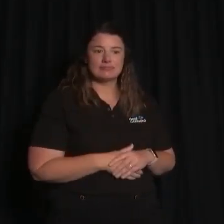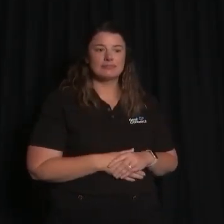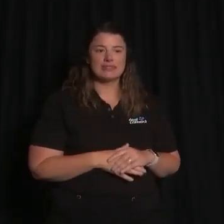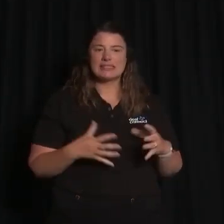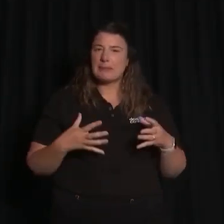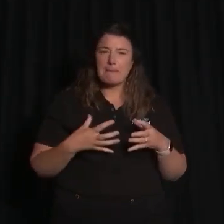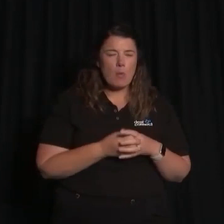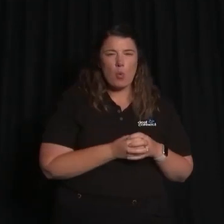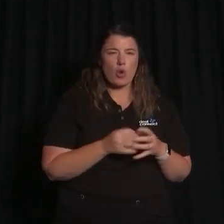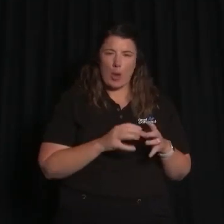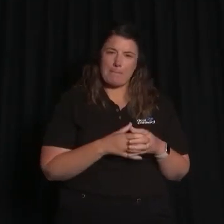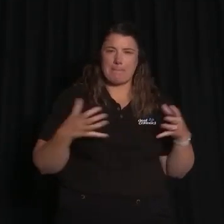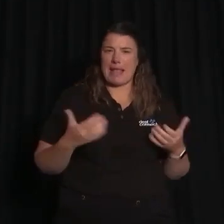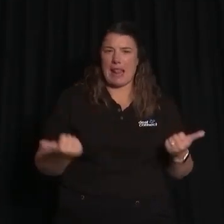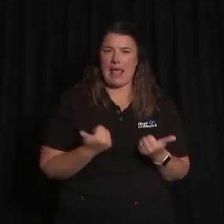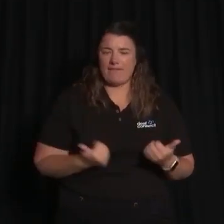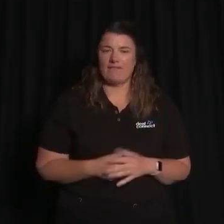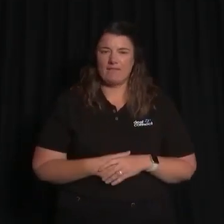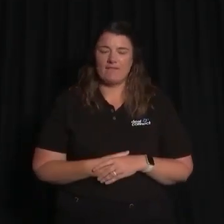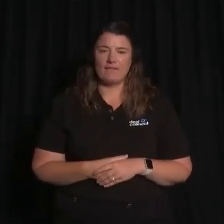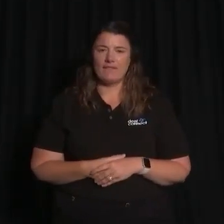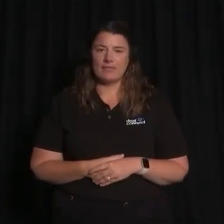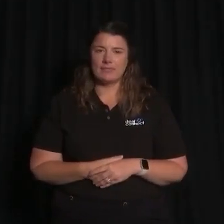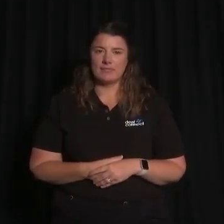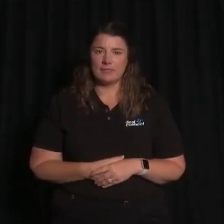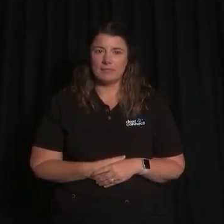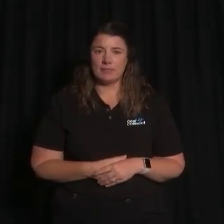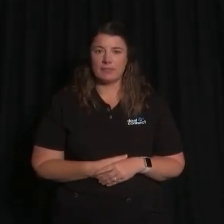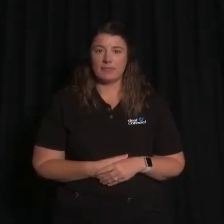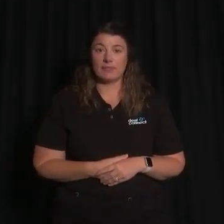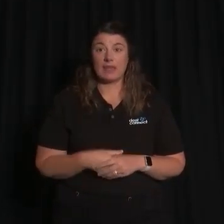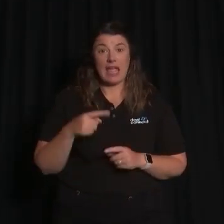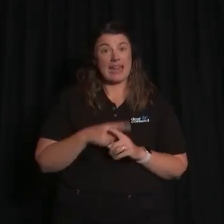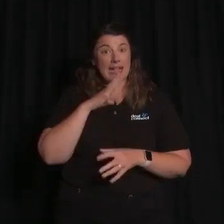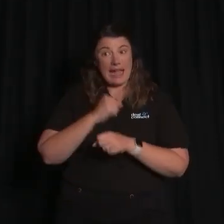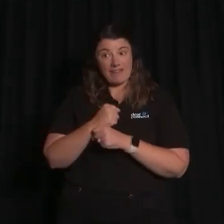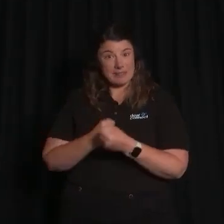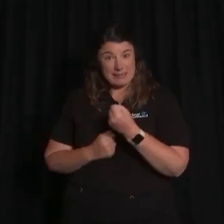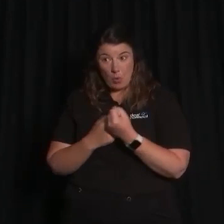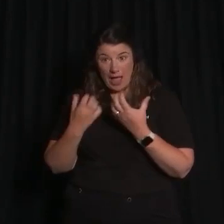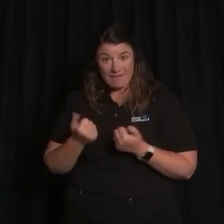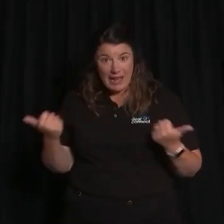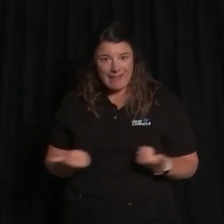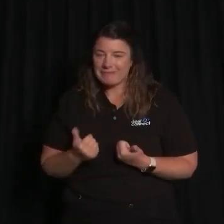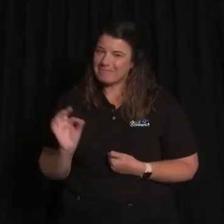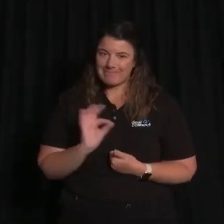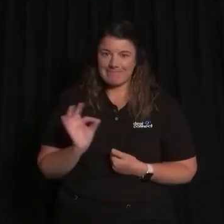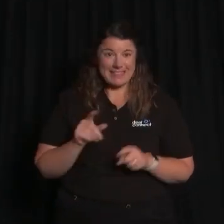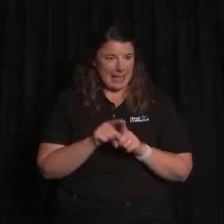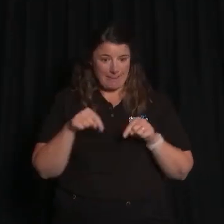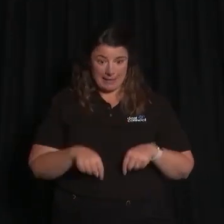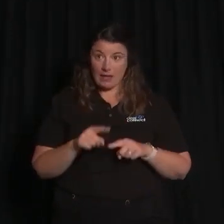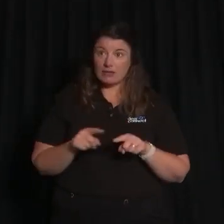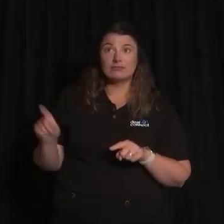there. And there is often insufficient political support in countries all around the world, and